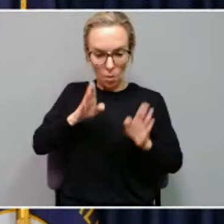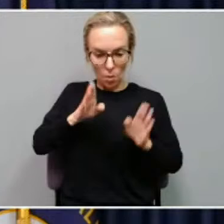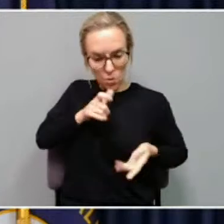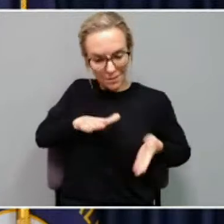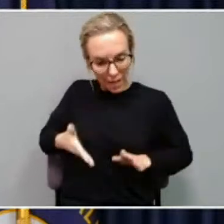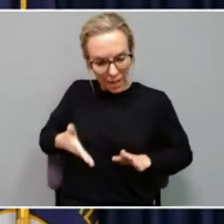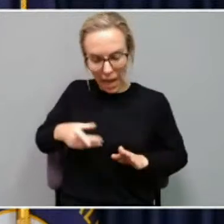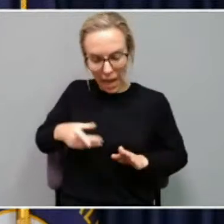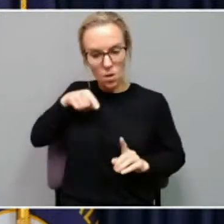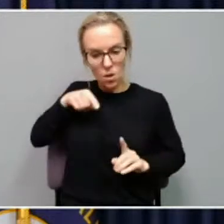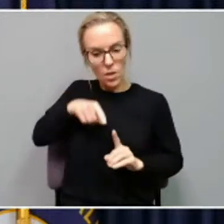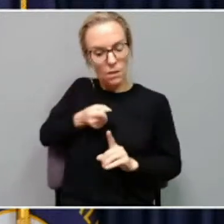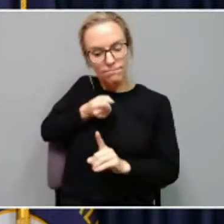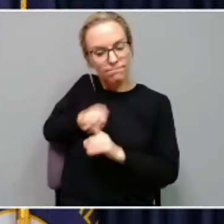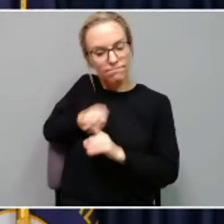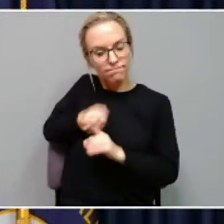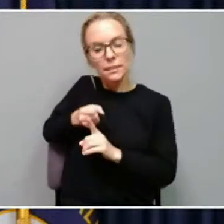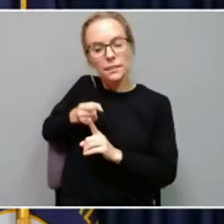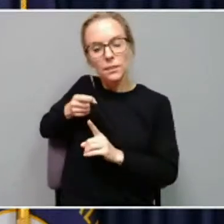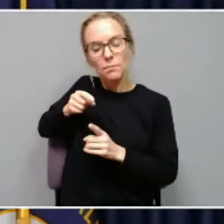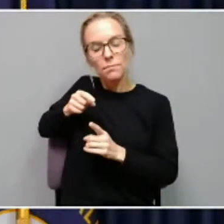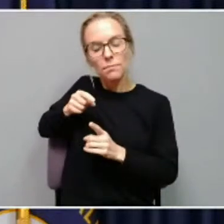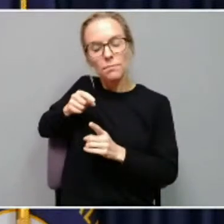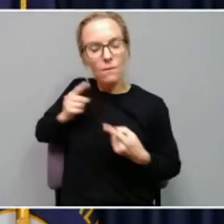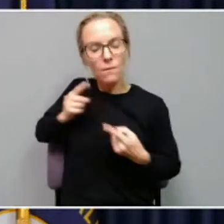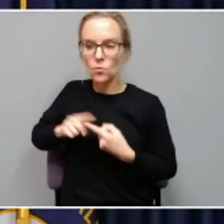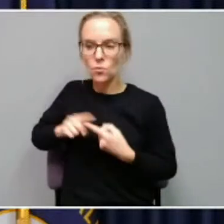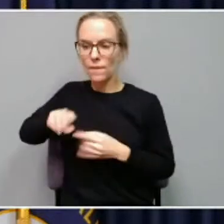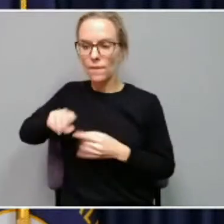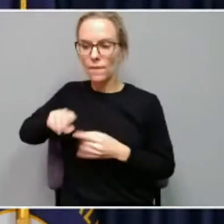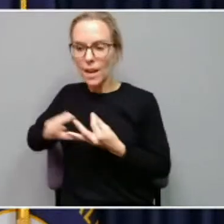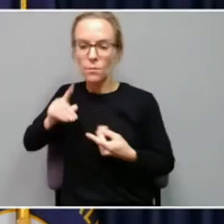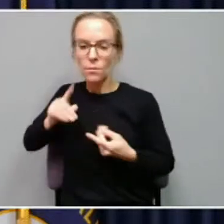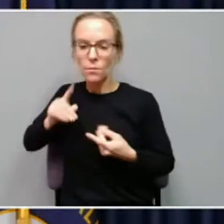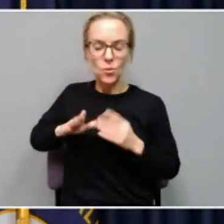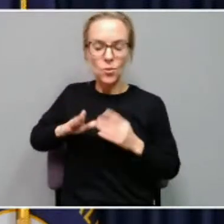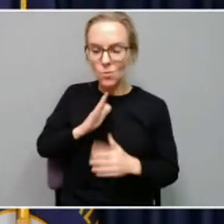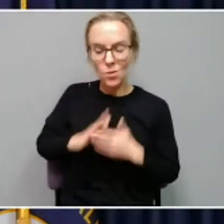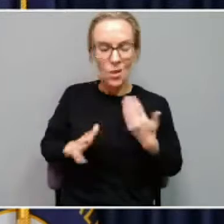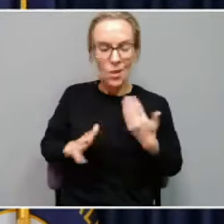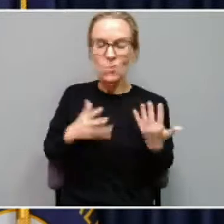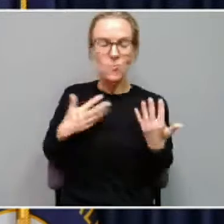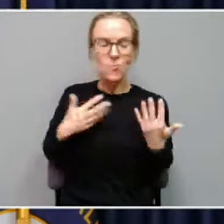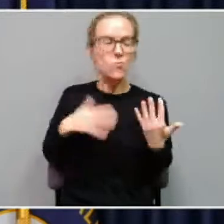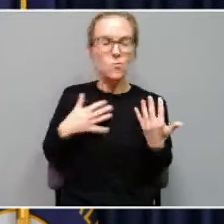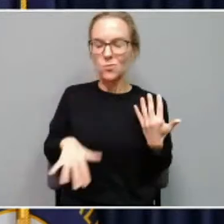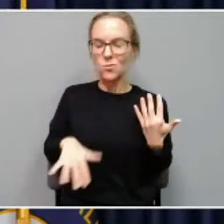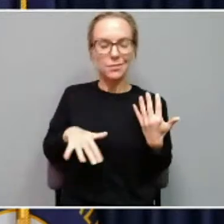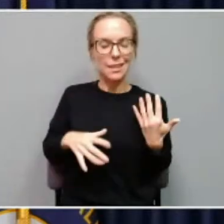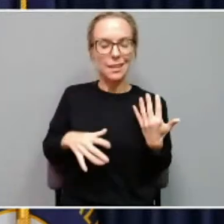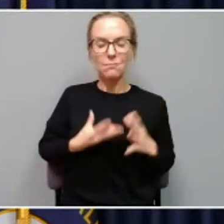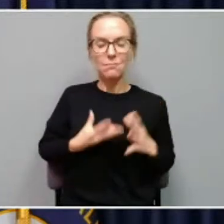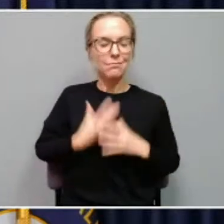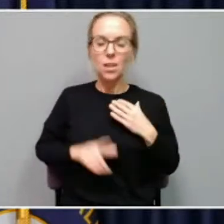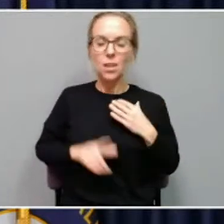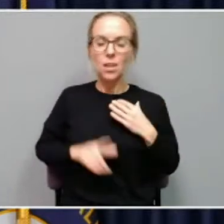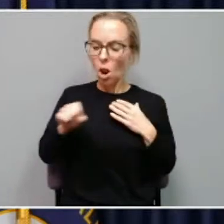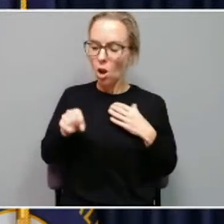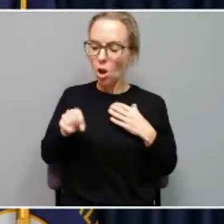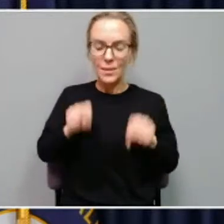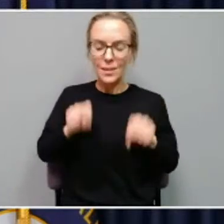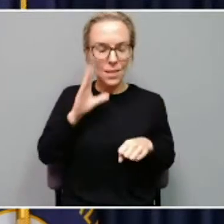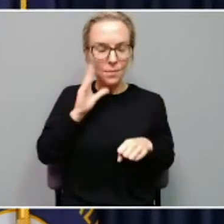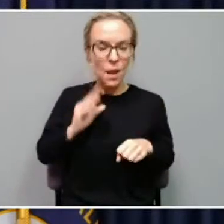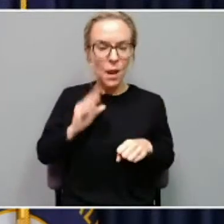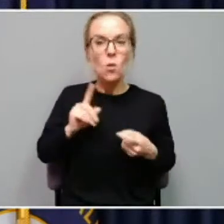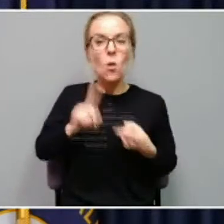community. It is, in many ways, the most profound loss, right, you can experience. And to those